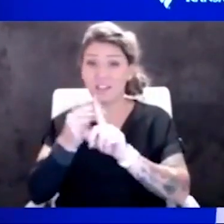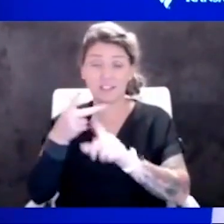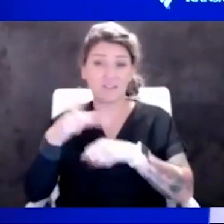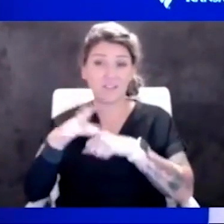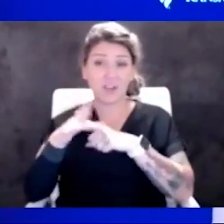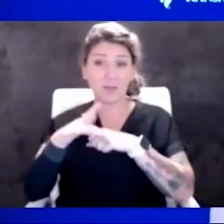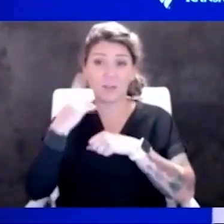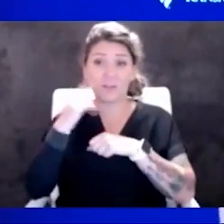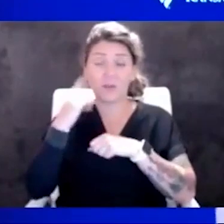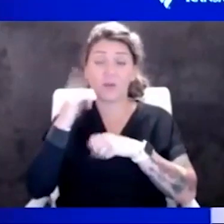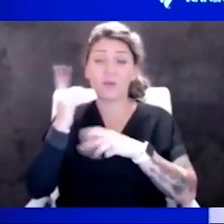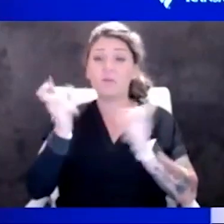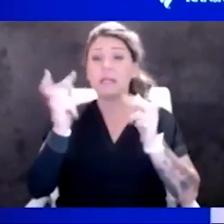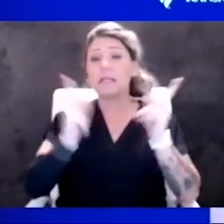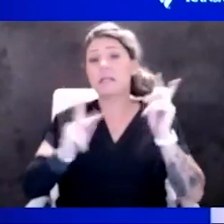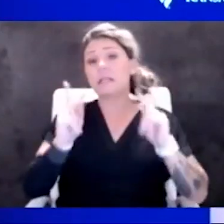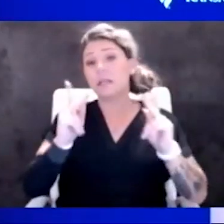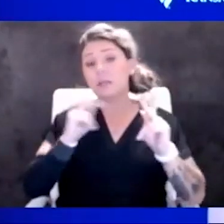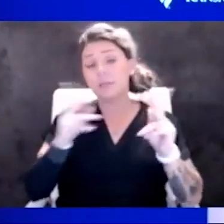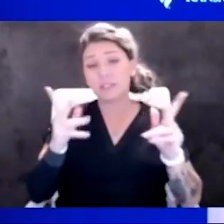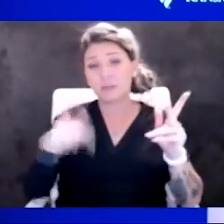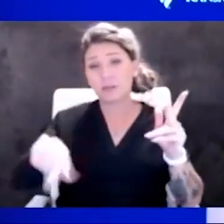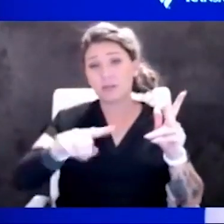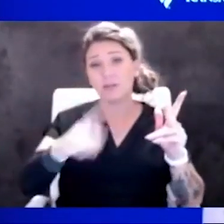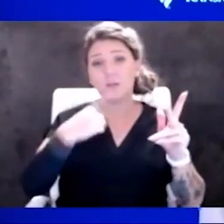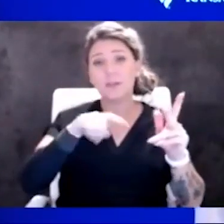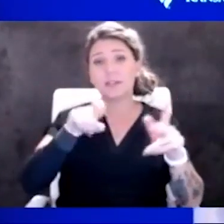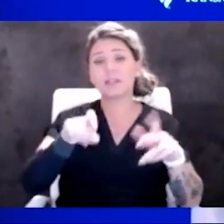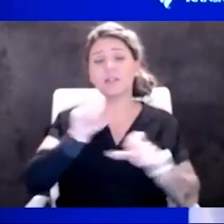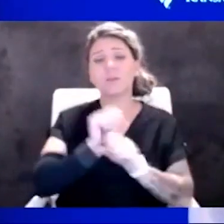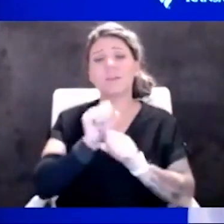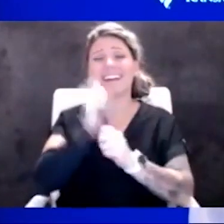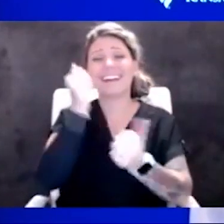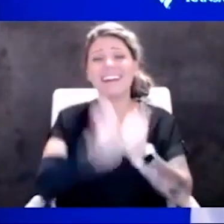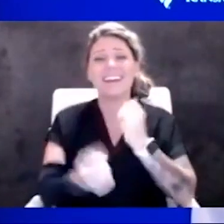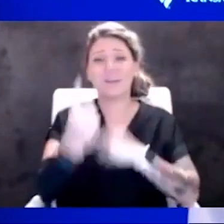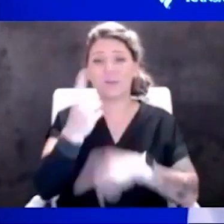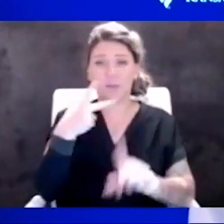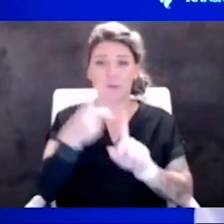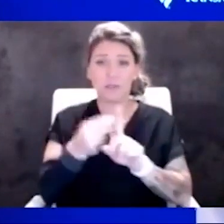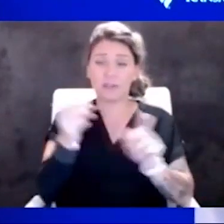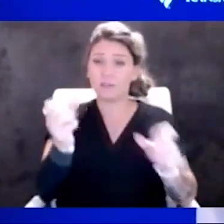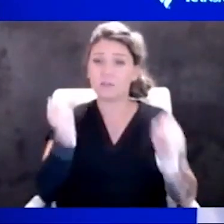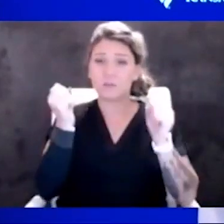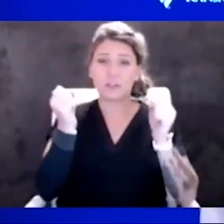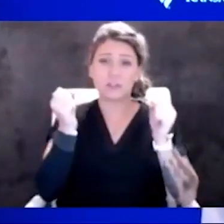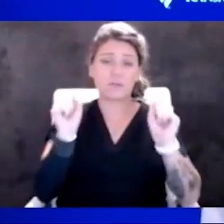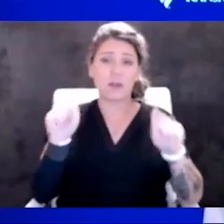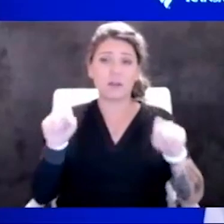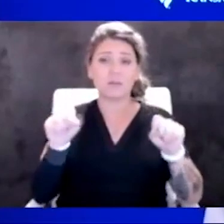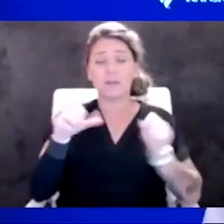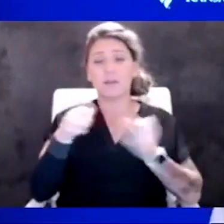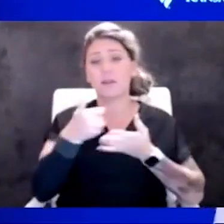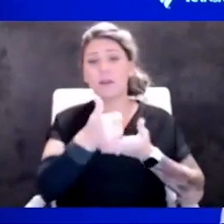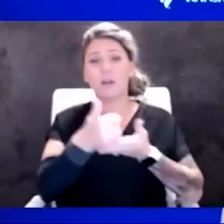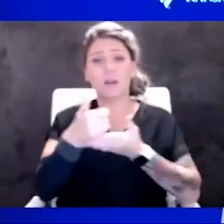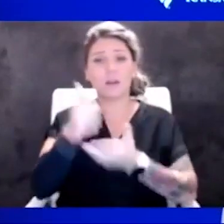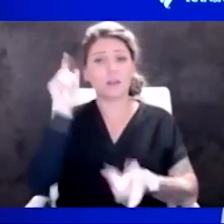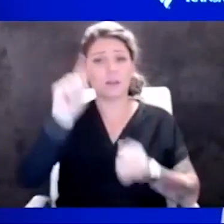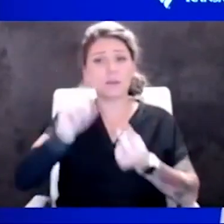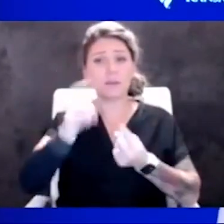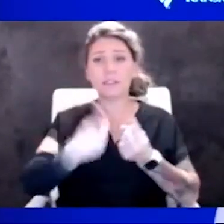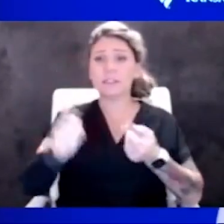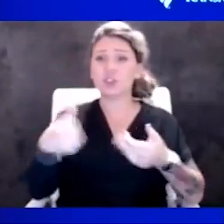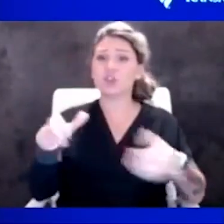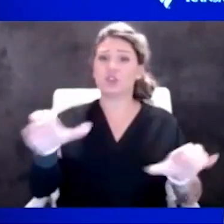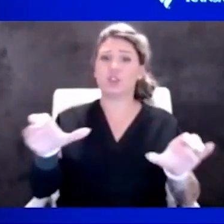of populations. We should work to get everybody vaccinated as quickly as we can. That will help reduce any chance of other